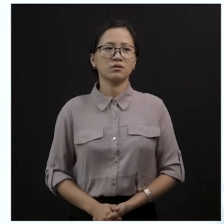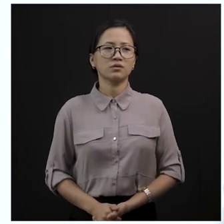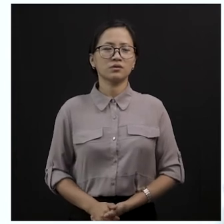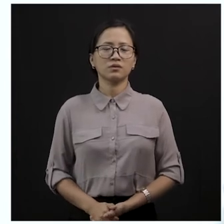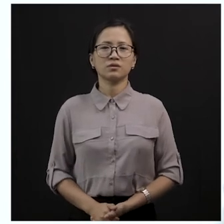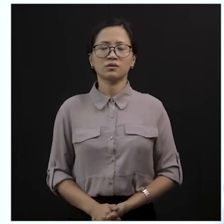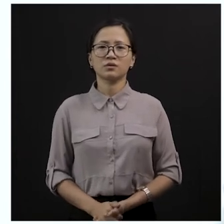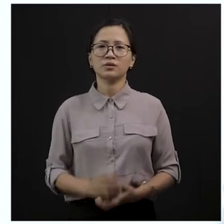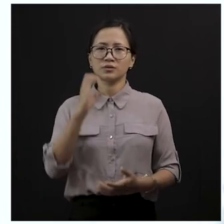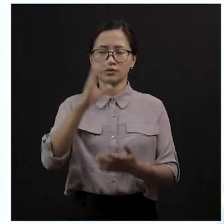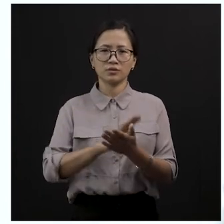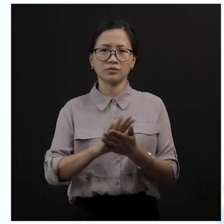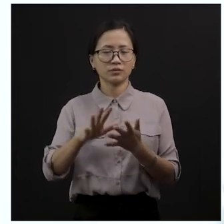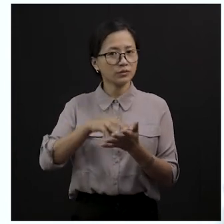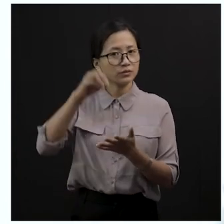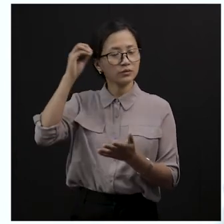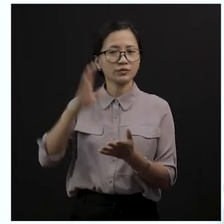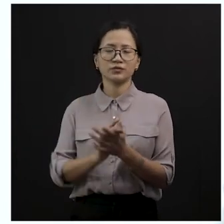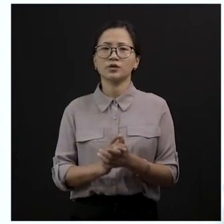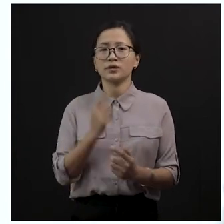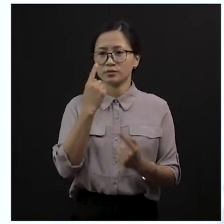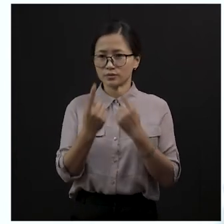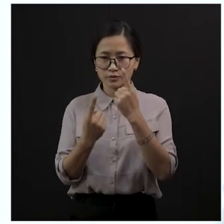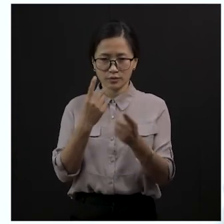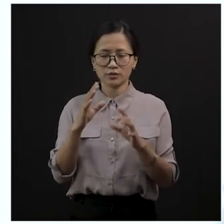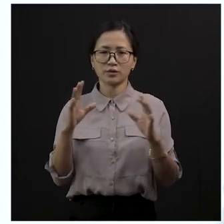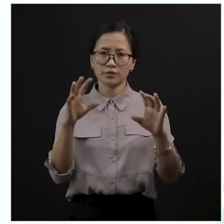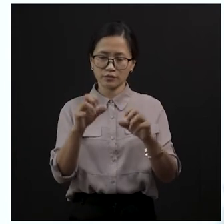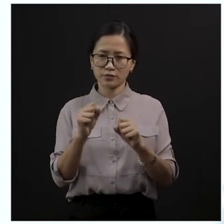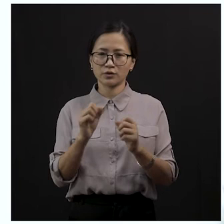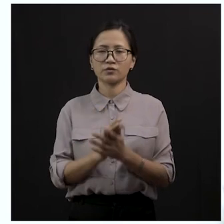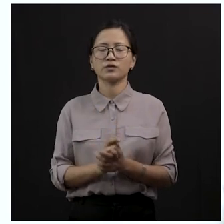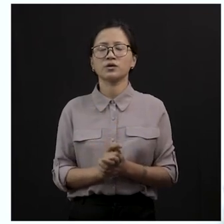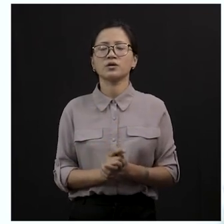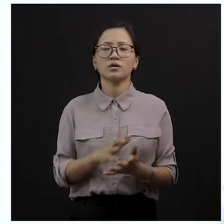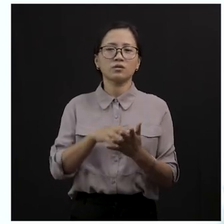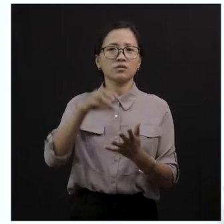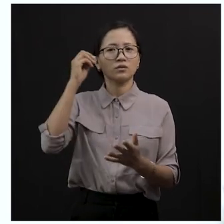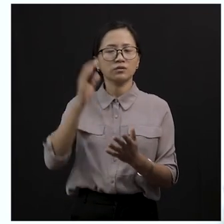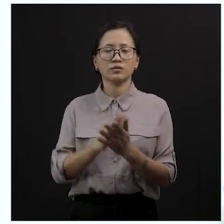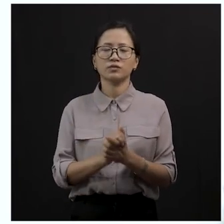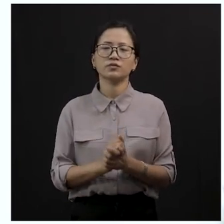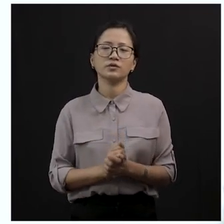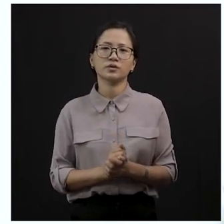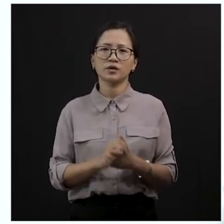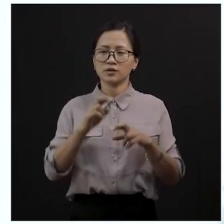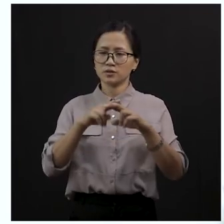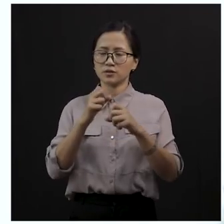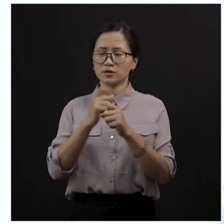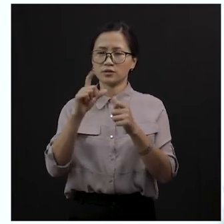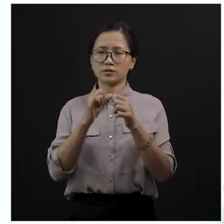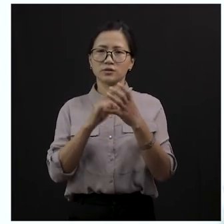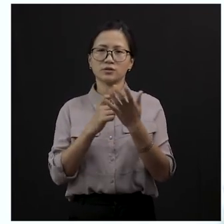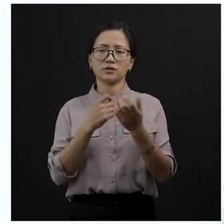is our chapter, and we have learned the discovery of a hot air balloon. We have learned the discovery of glider. We have learned